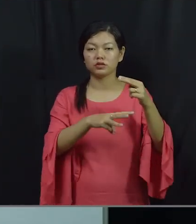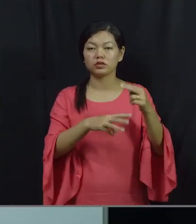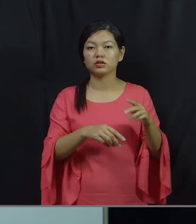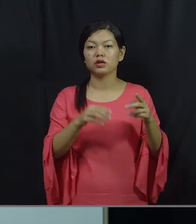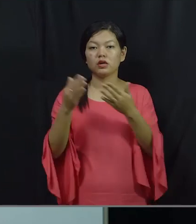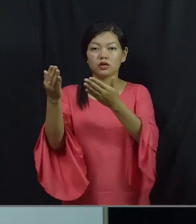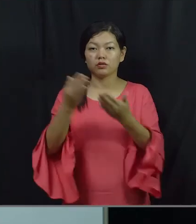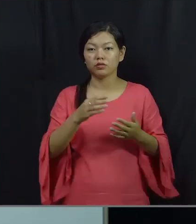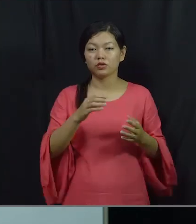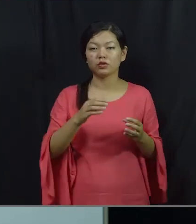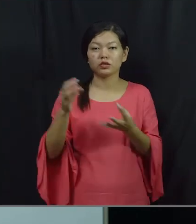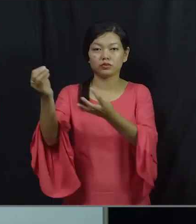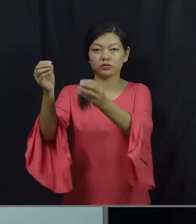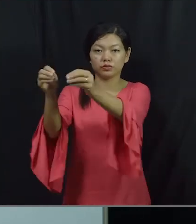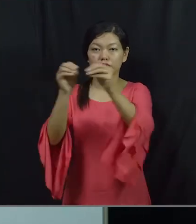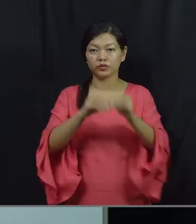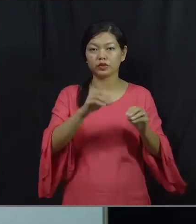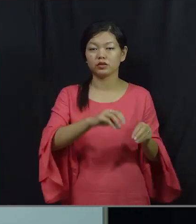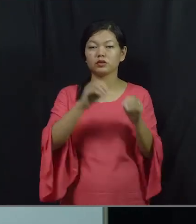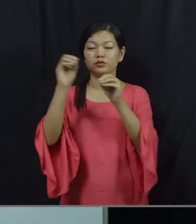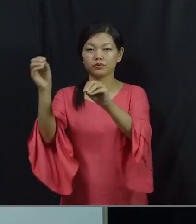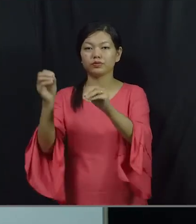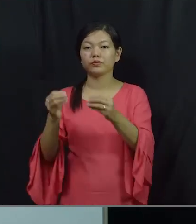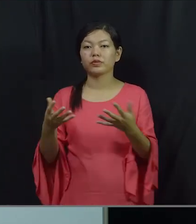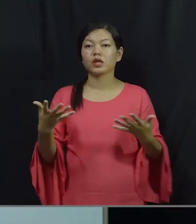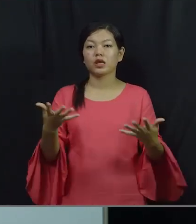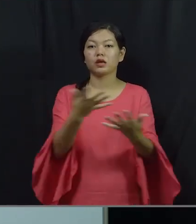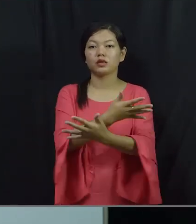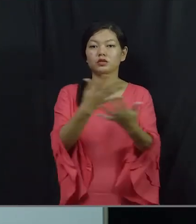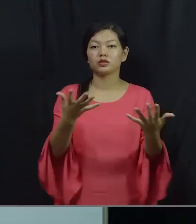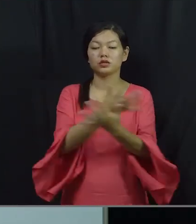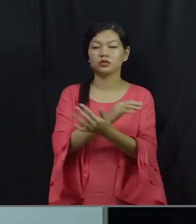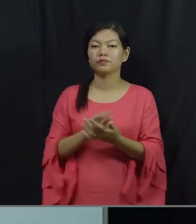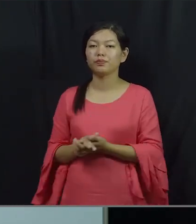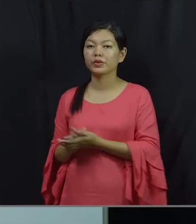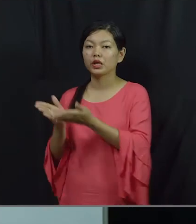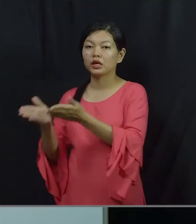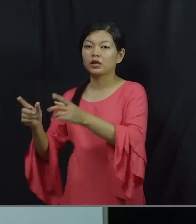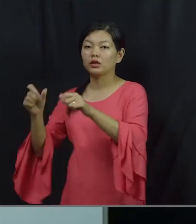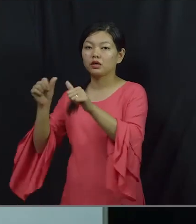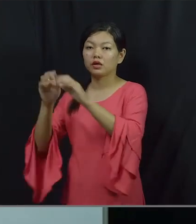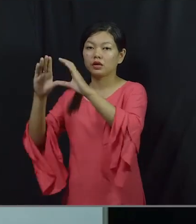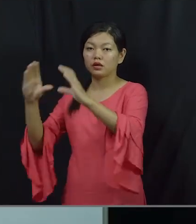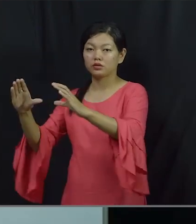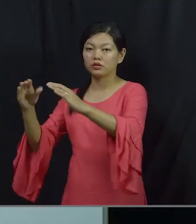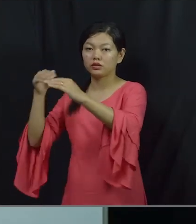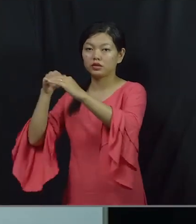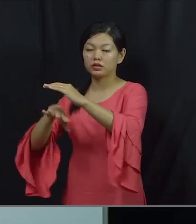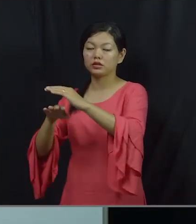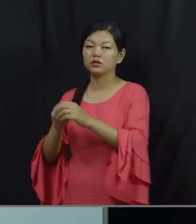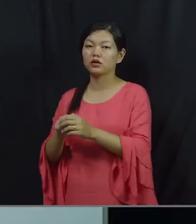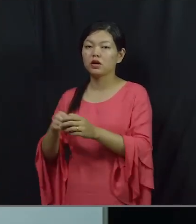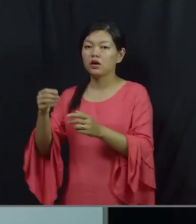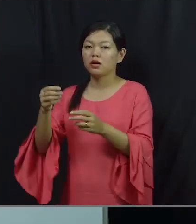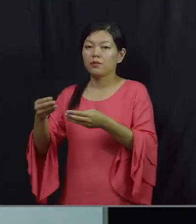port. Auxiliaries to trade means aid to business, which give support to business, okay, to do business without any problem, okay. So